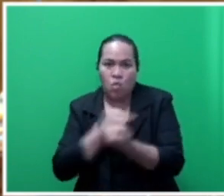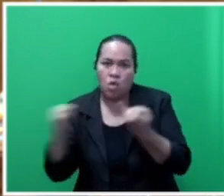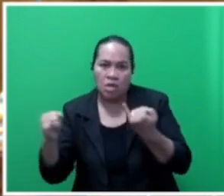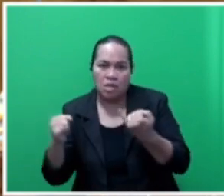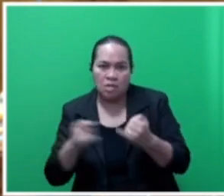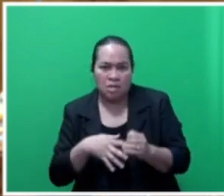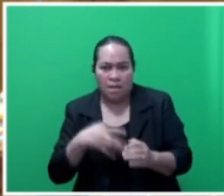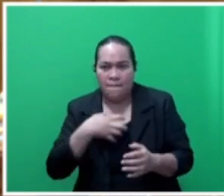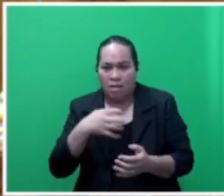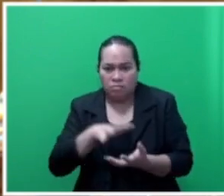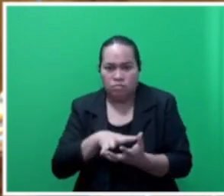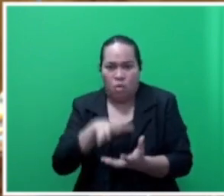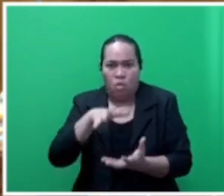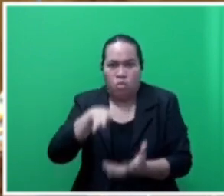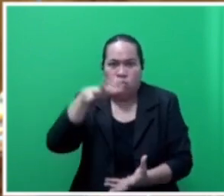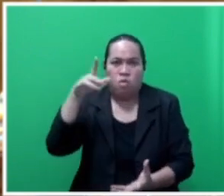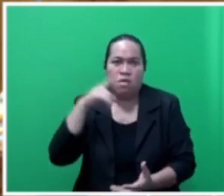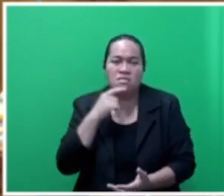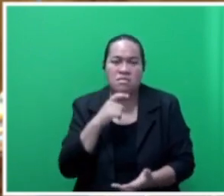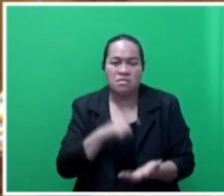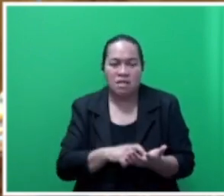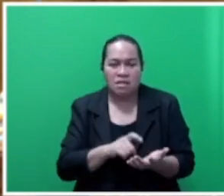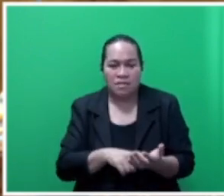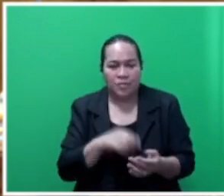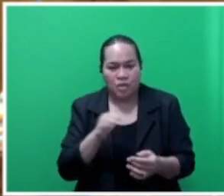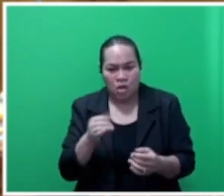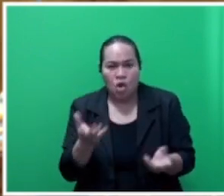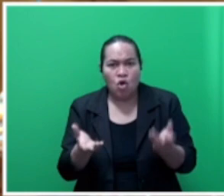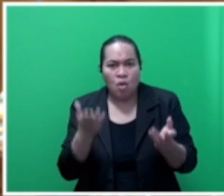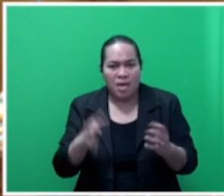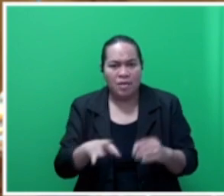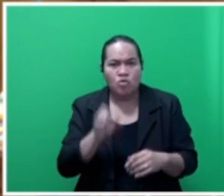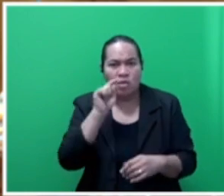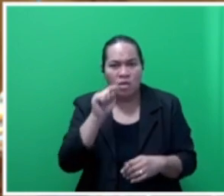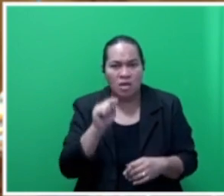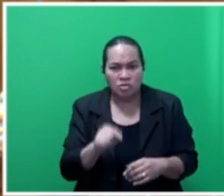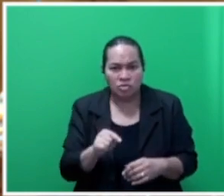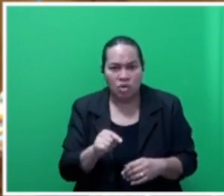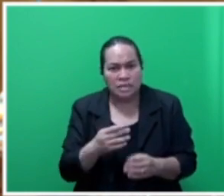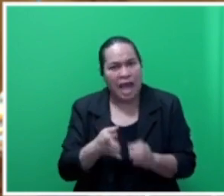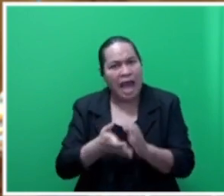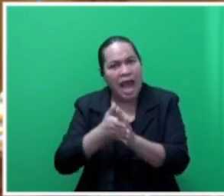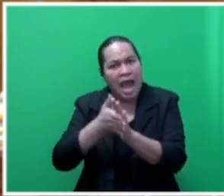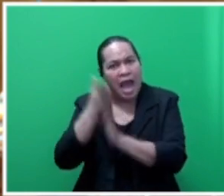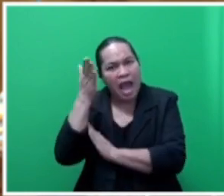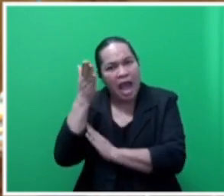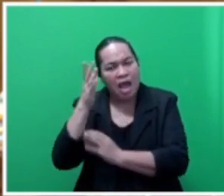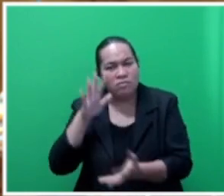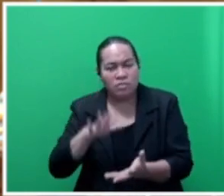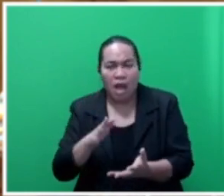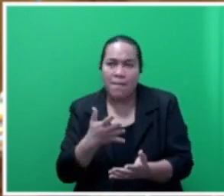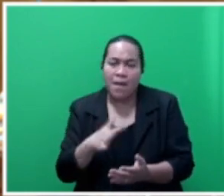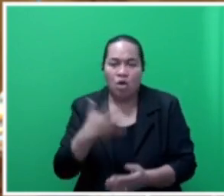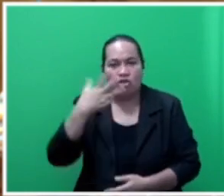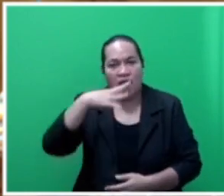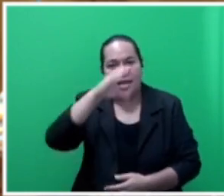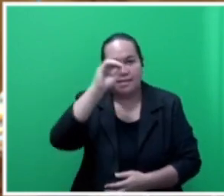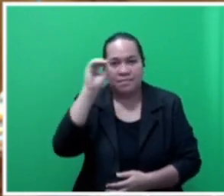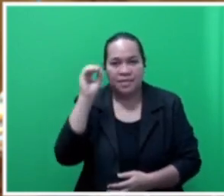The existing debt to GDP ratio is extremely high and currently hovering around 90%,